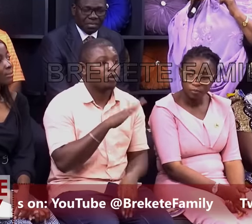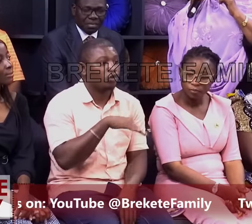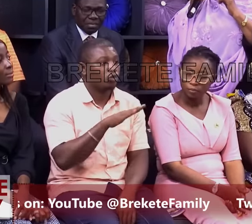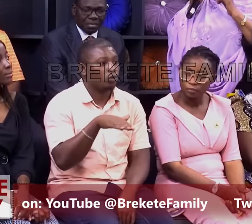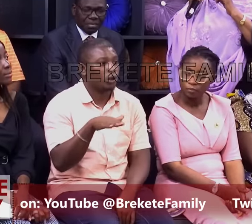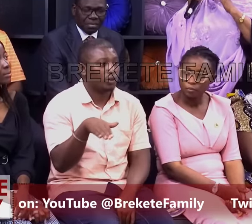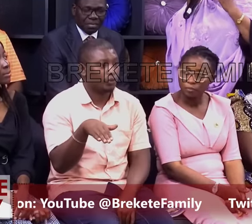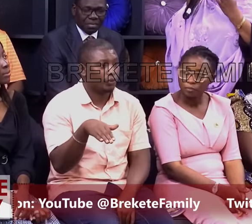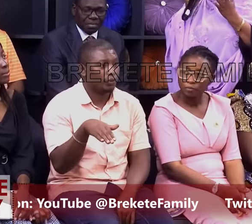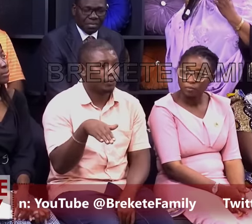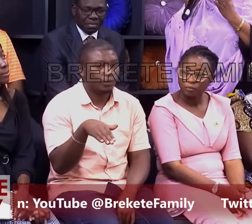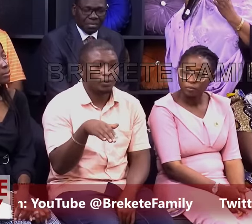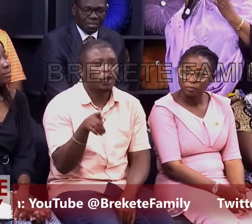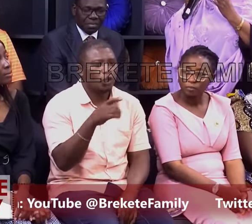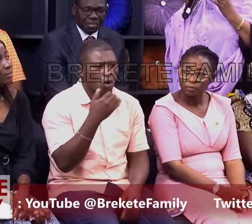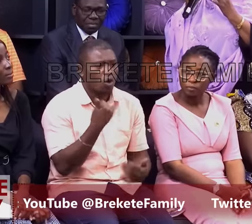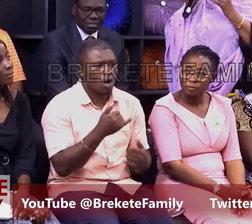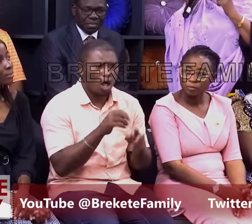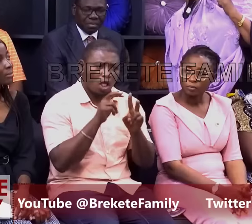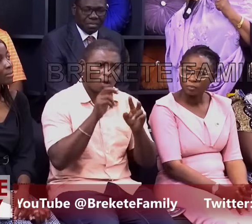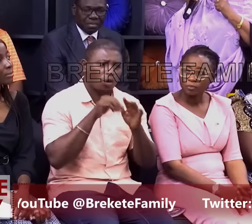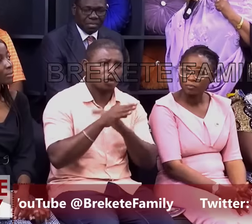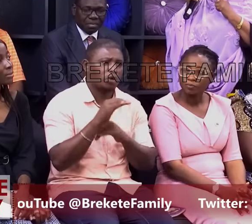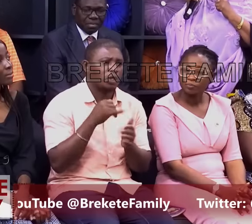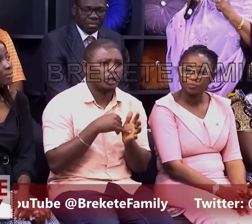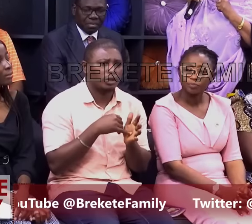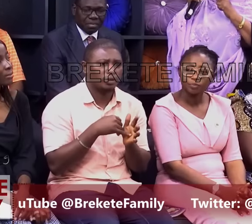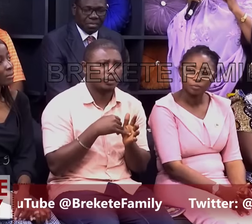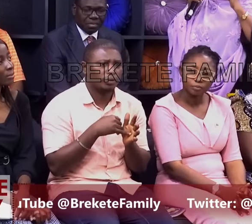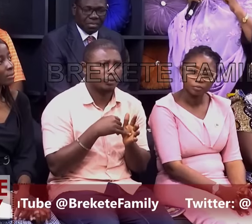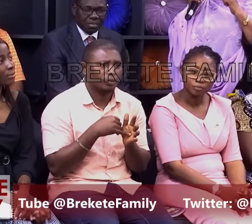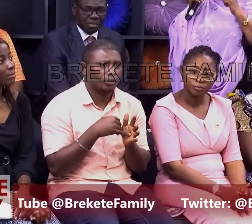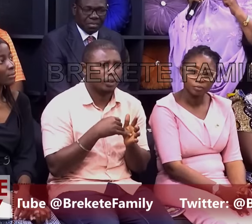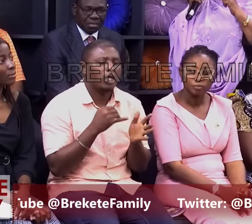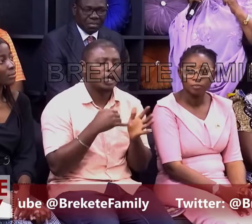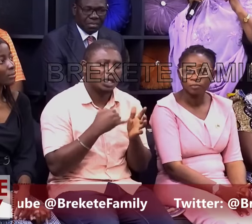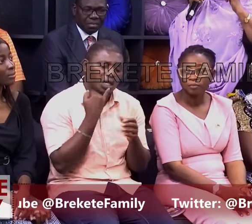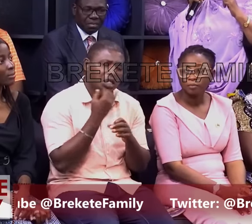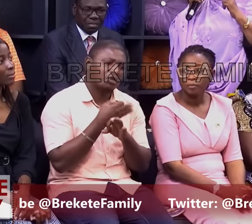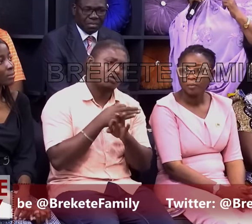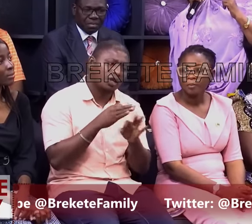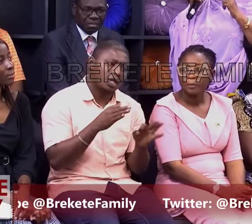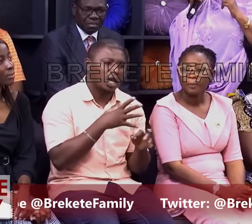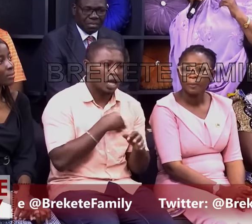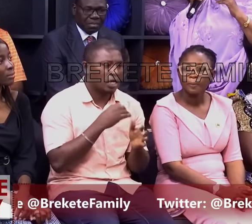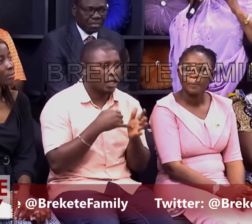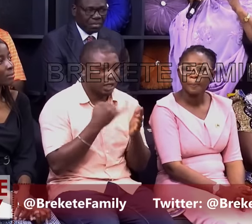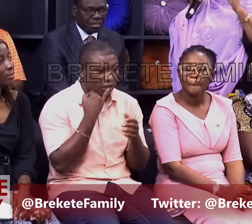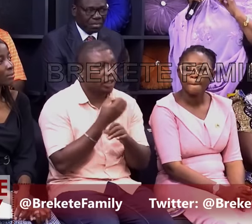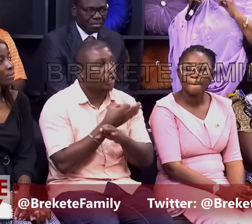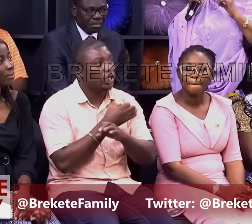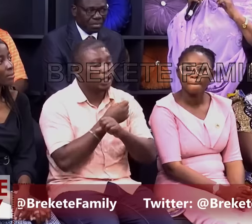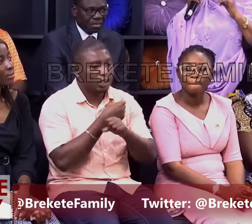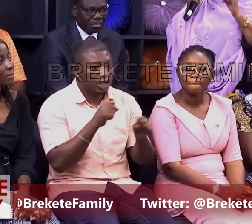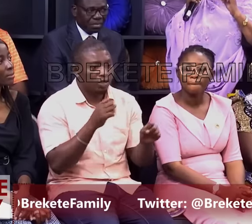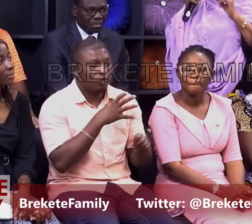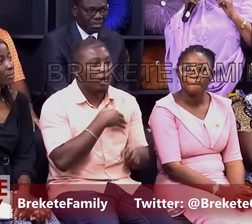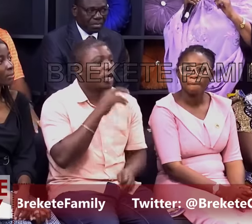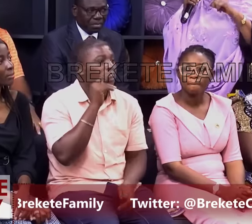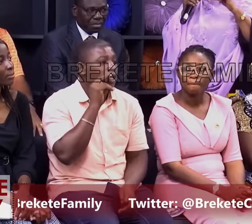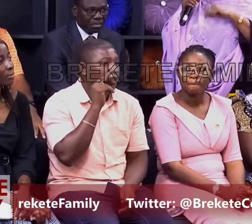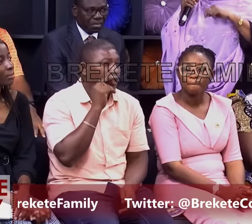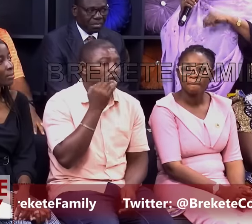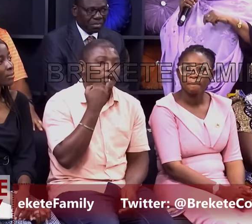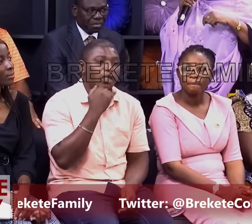children so you now we and look at it it is free and safe and Nigeria is no